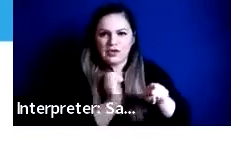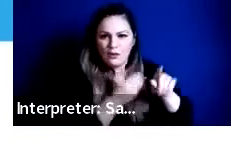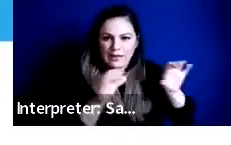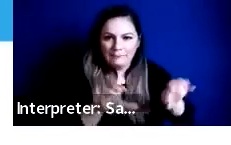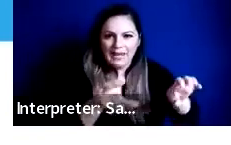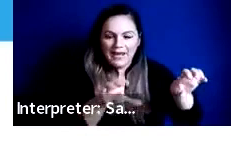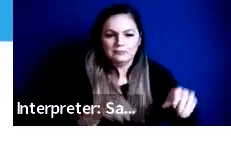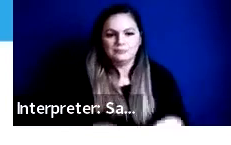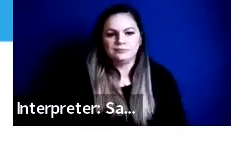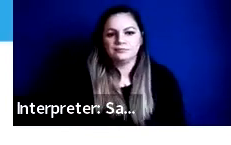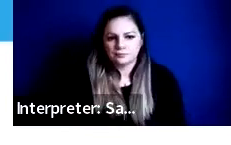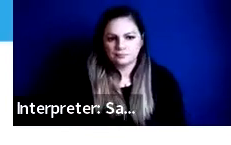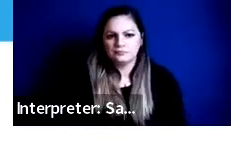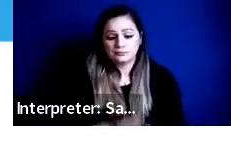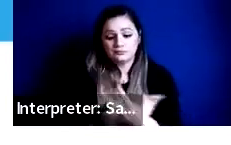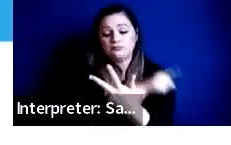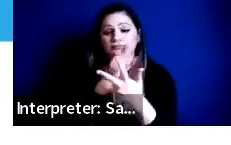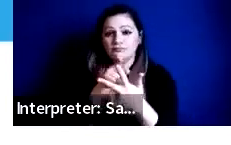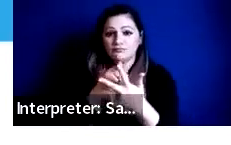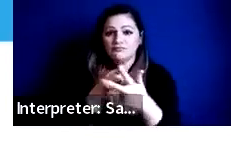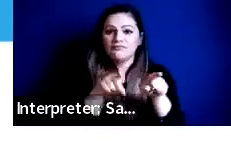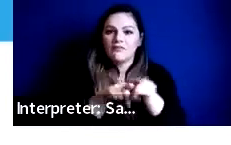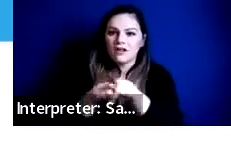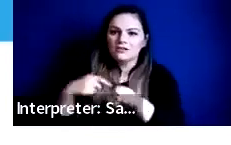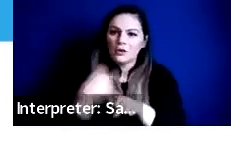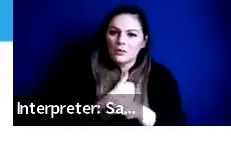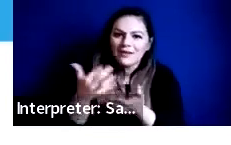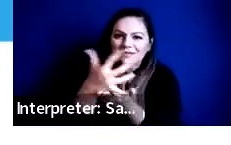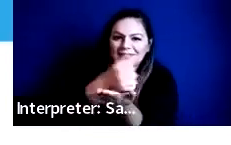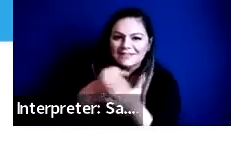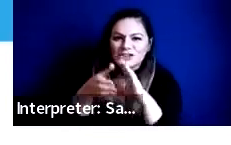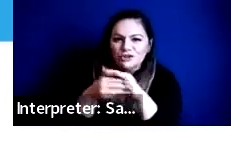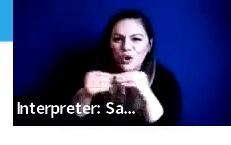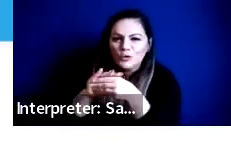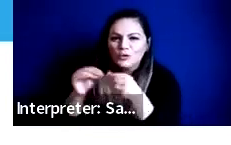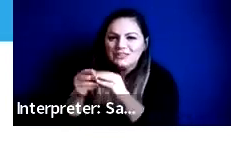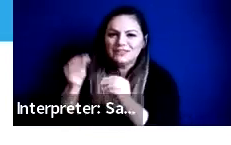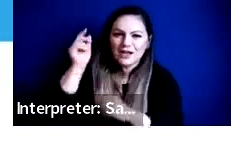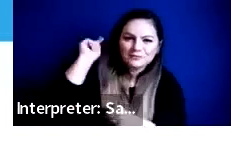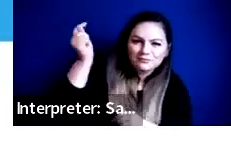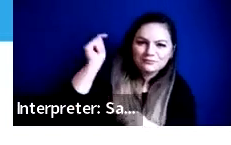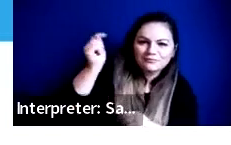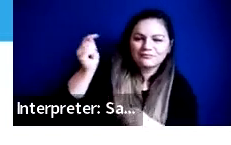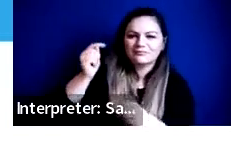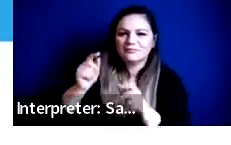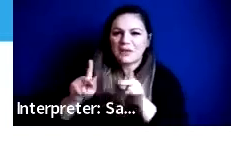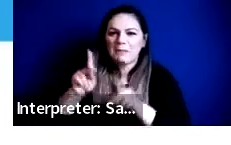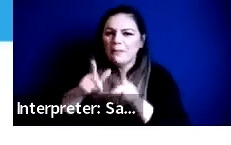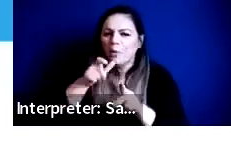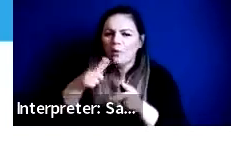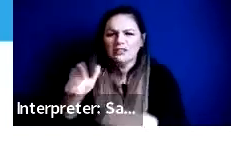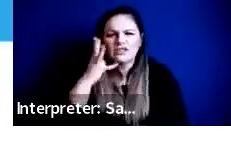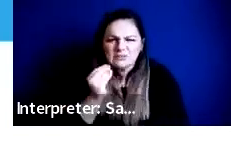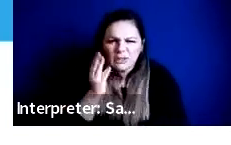and testimonials of those in recovery, those who work in treatment, and those who have been affected by the disease, maybe